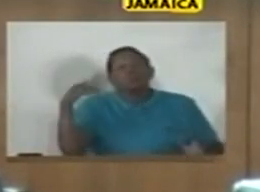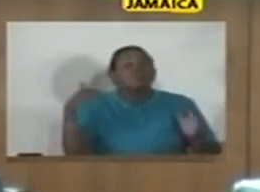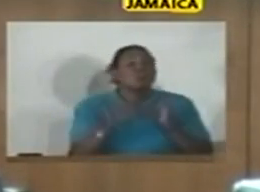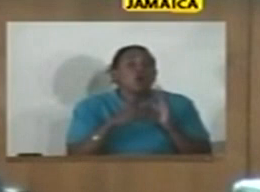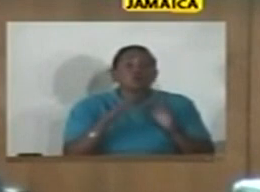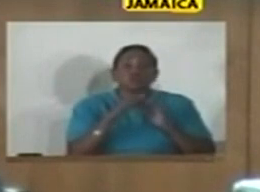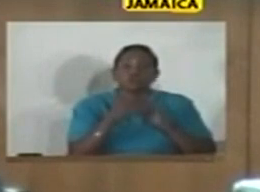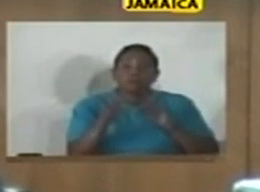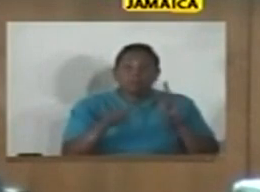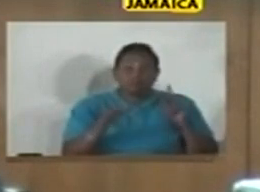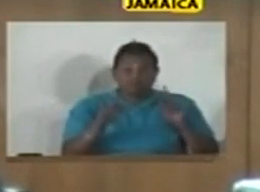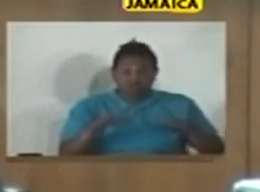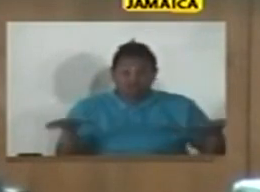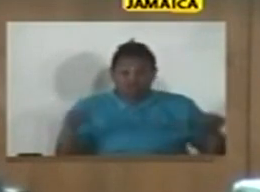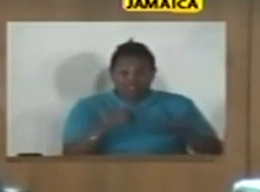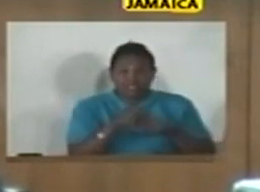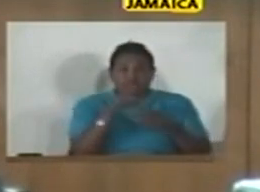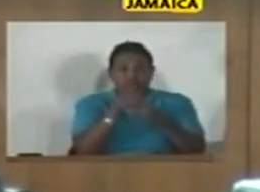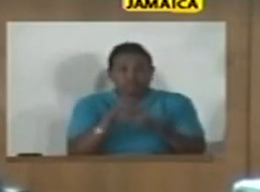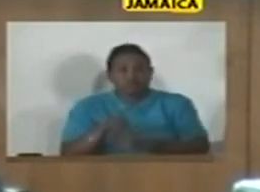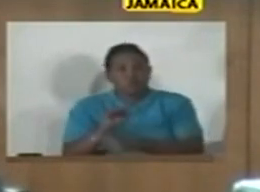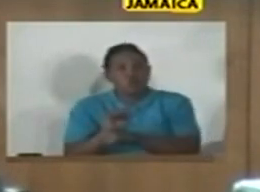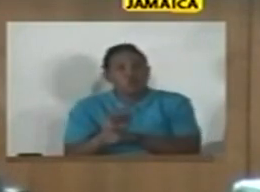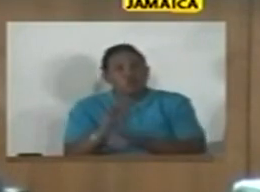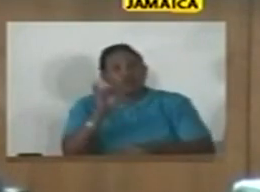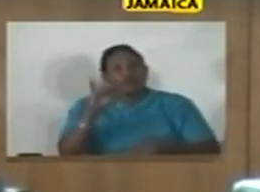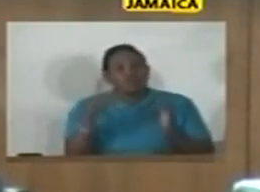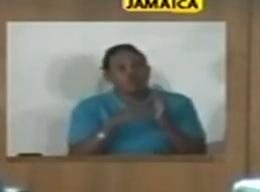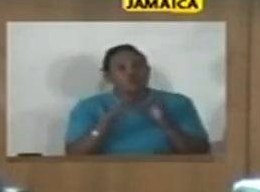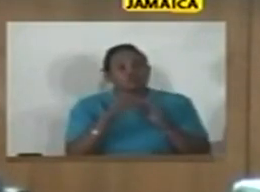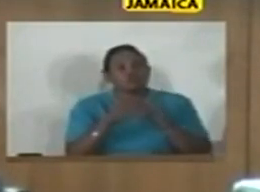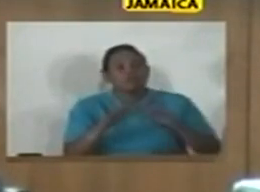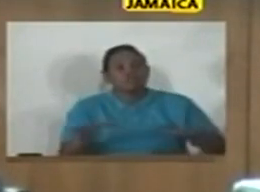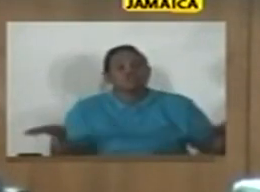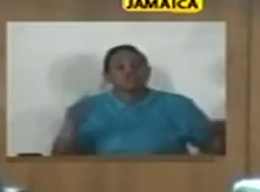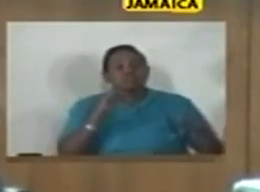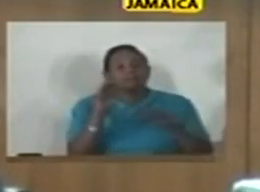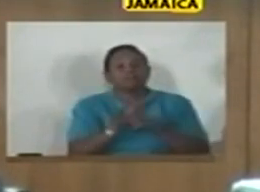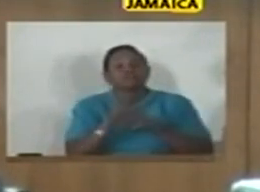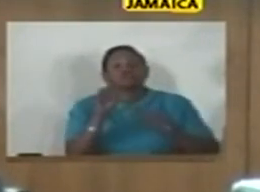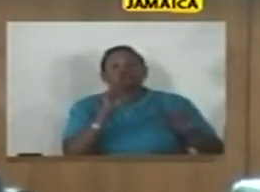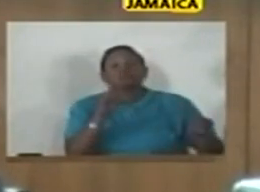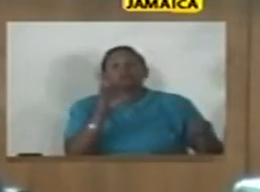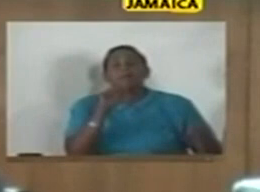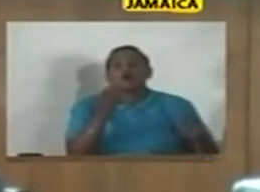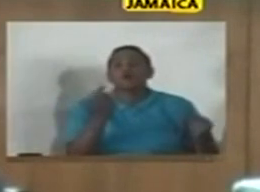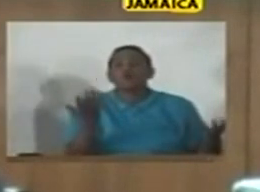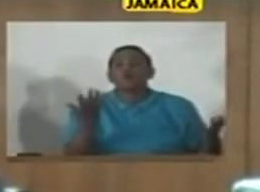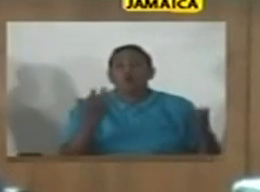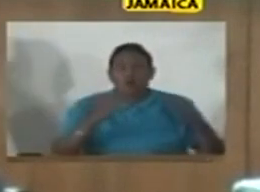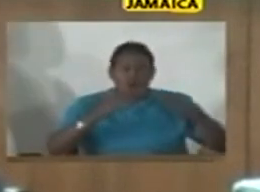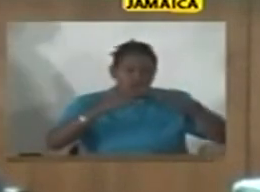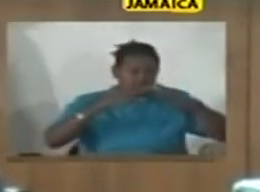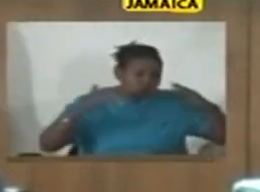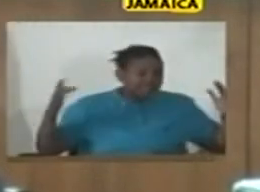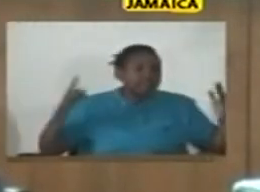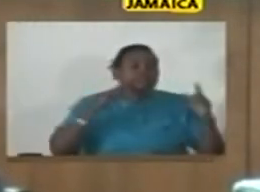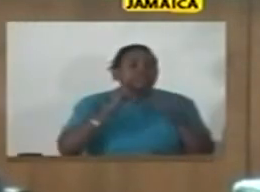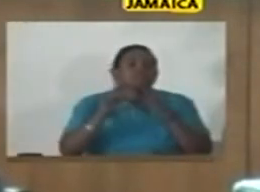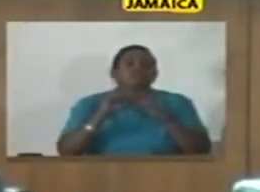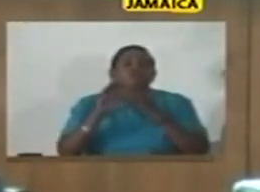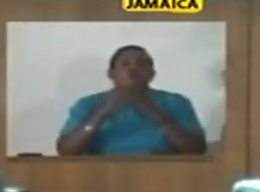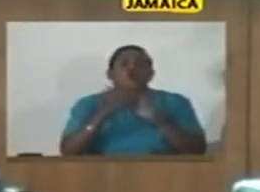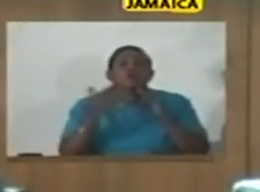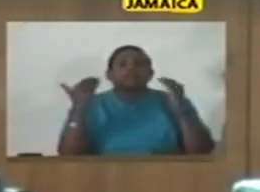38,000 Jamaican children were engaged in child labor. The ministry responded by conducting a suite of community-level interventions